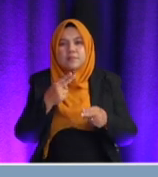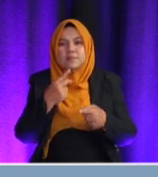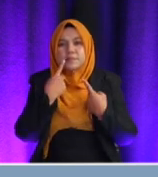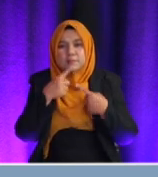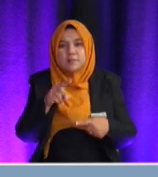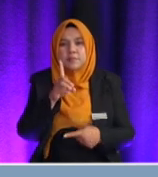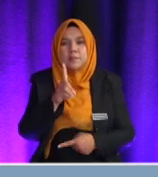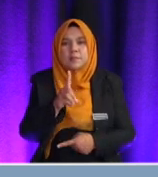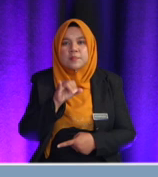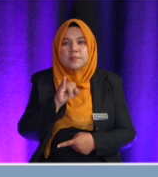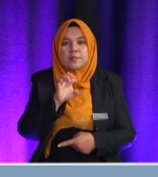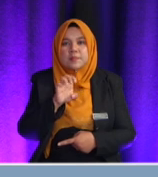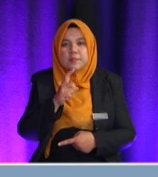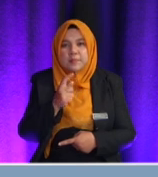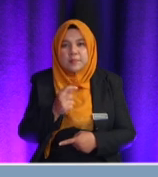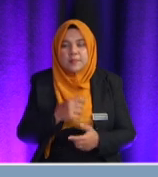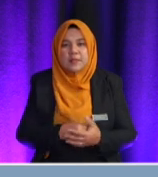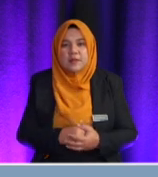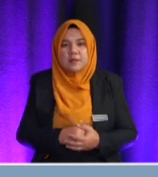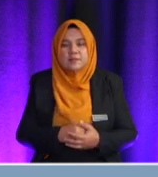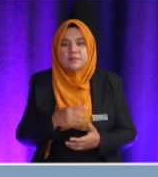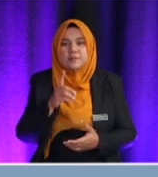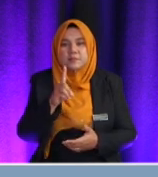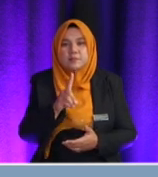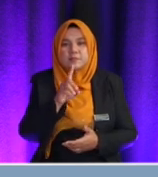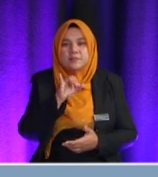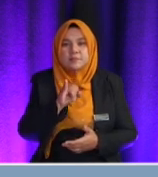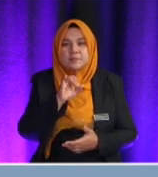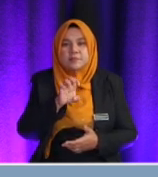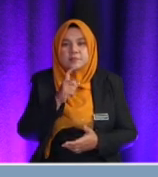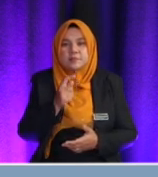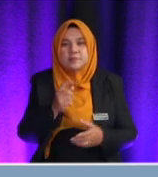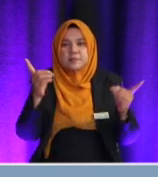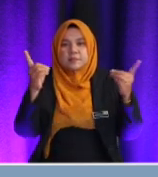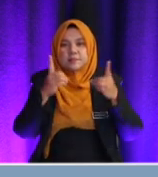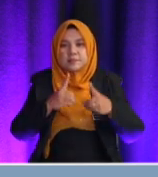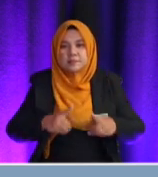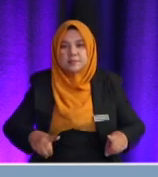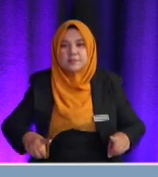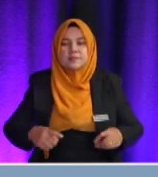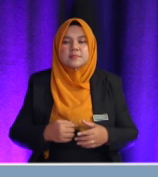Diet. Mm-hmm. Let us check. D-I-E-T. Diet. Yes.